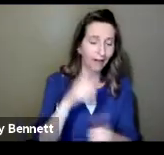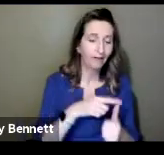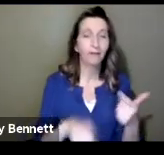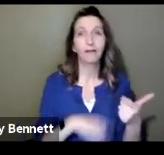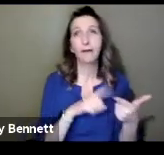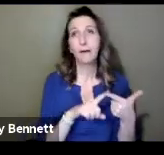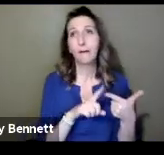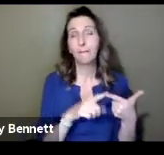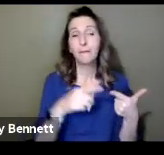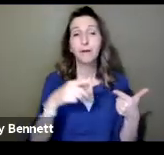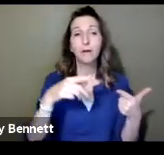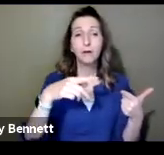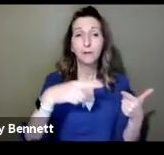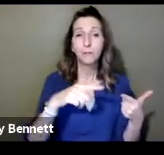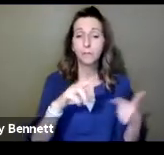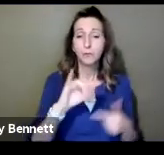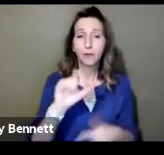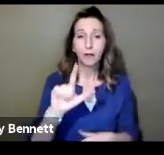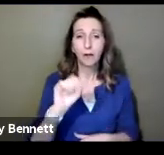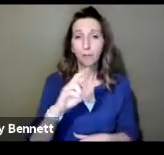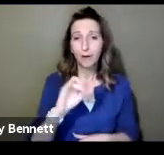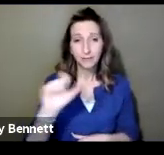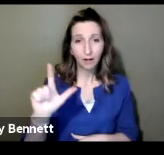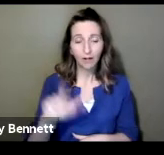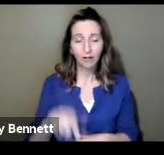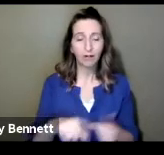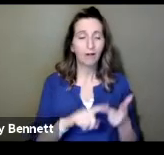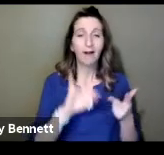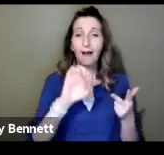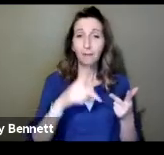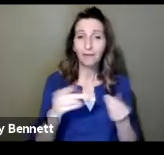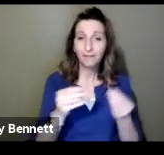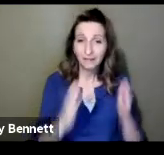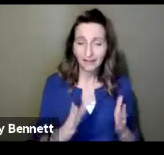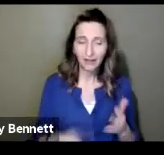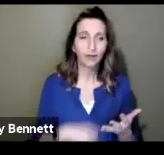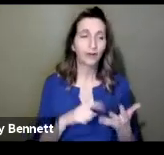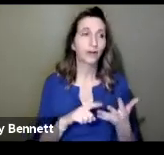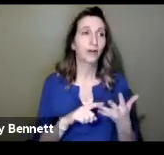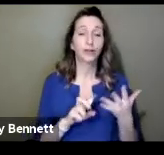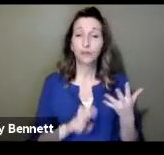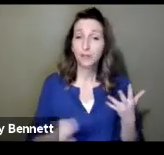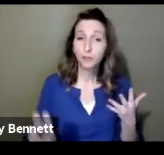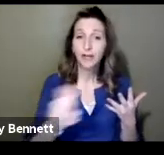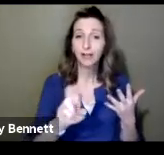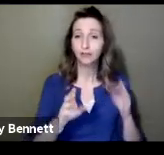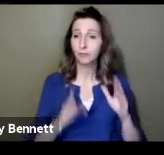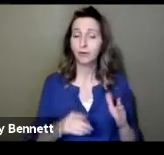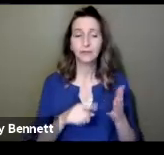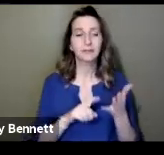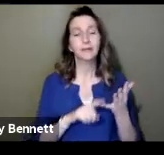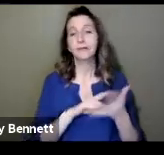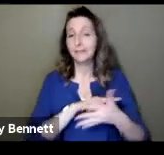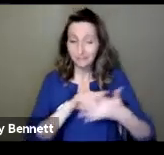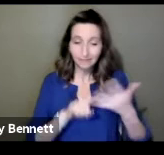our people appraisal. We have our IEP facilitator on there, transportation, and we just make a solid decision